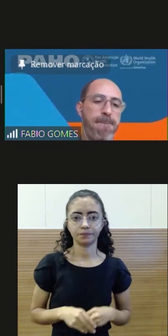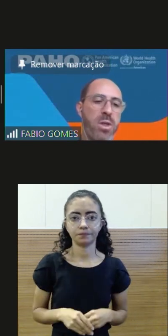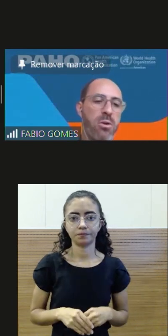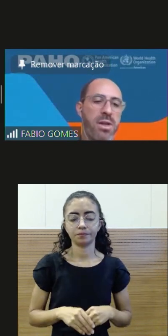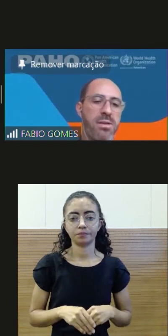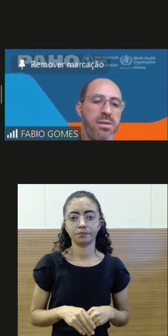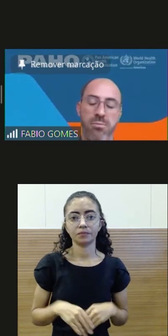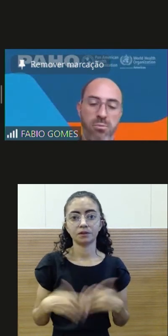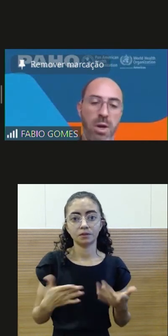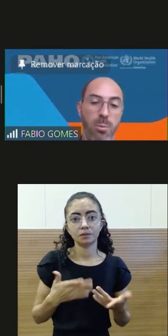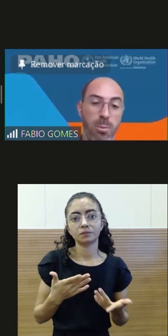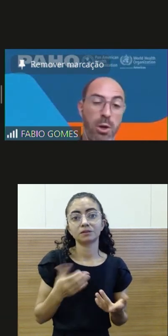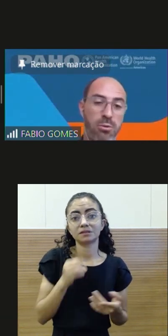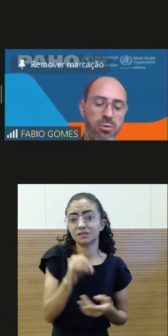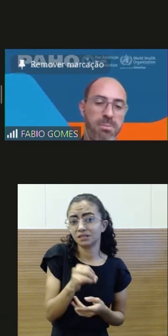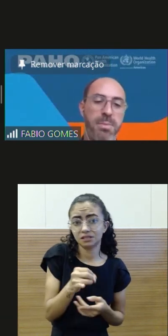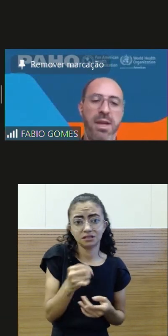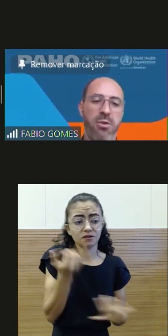of people